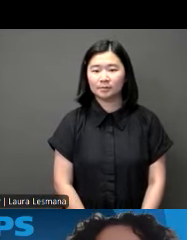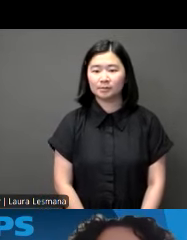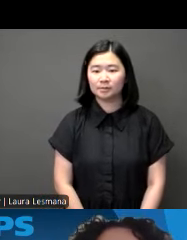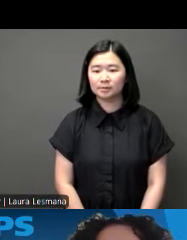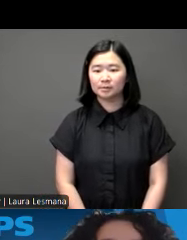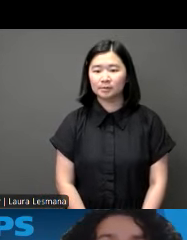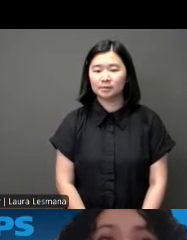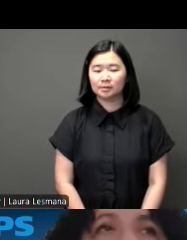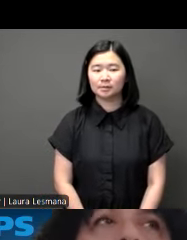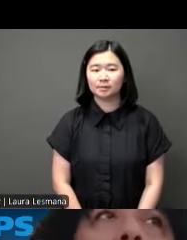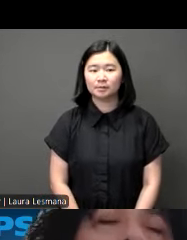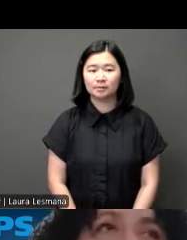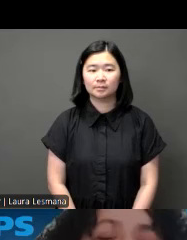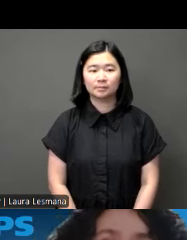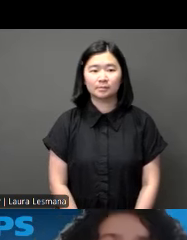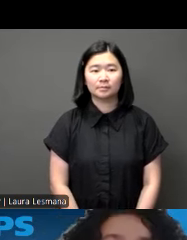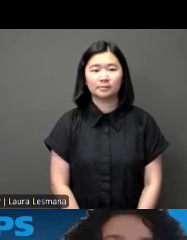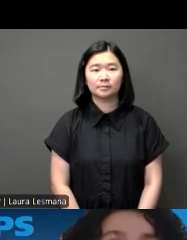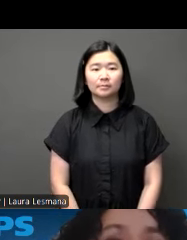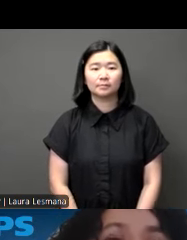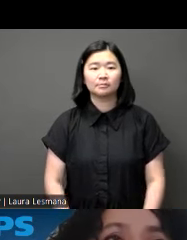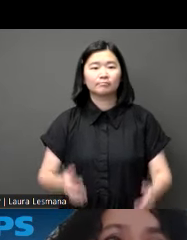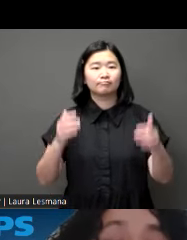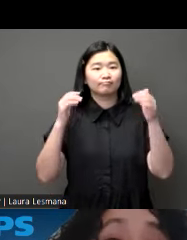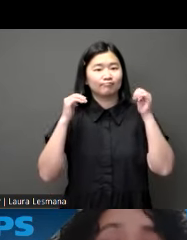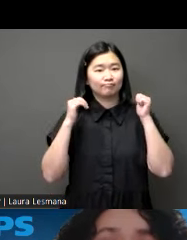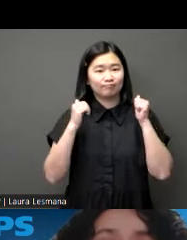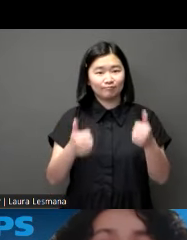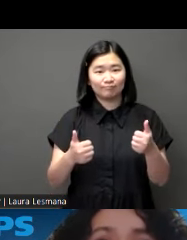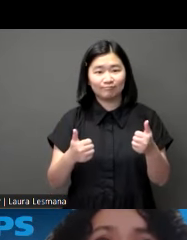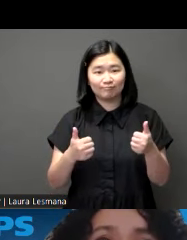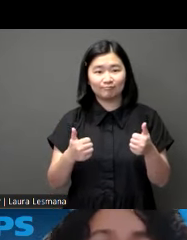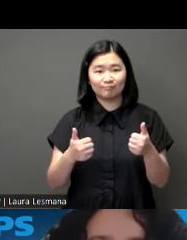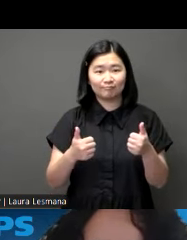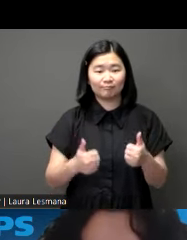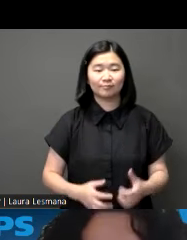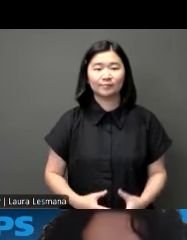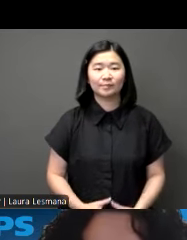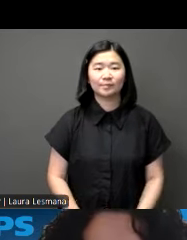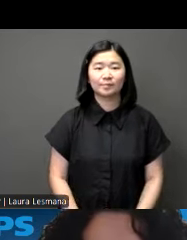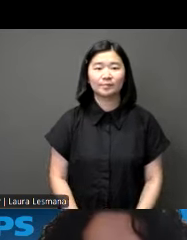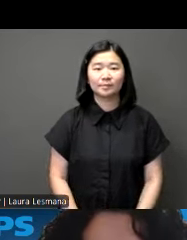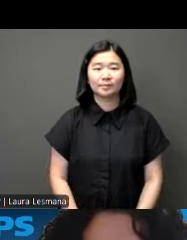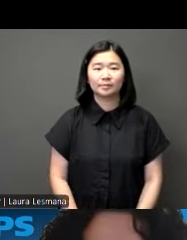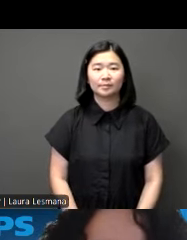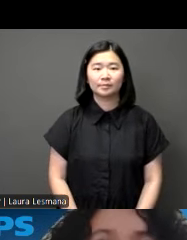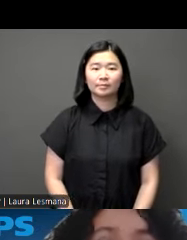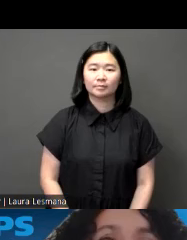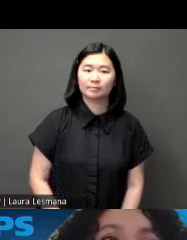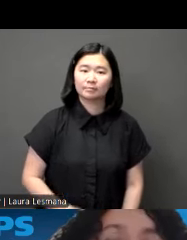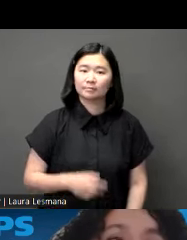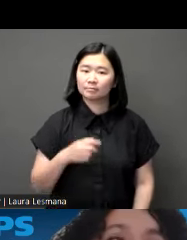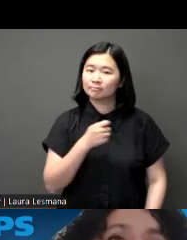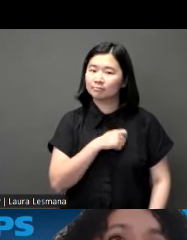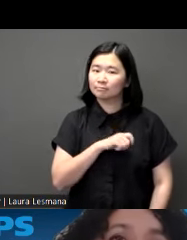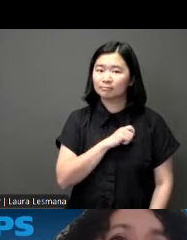Ok, bueno, siguiendo, Okay, digamos, well, let's continue. lo señalado